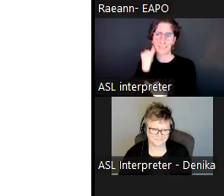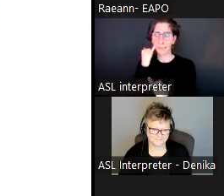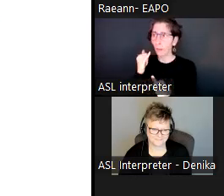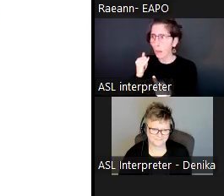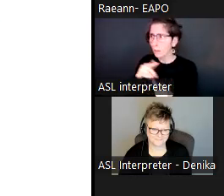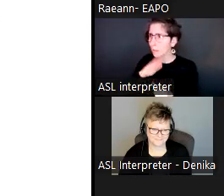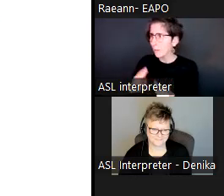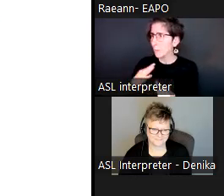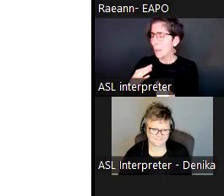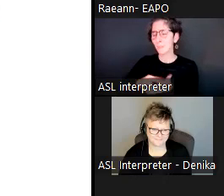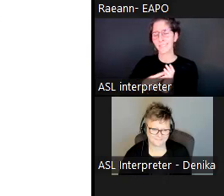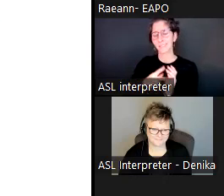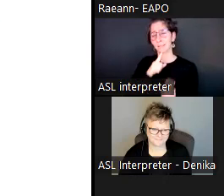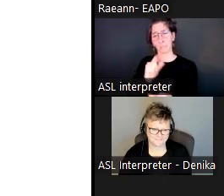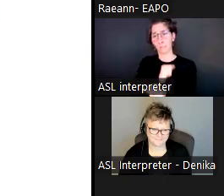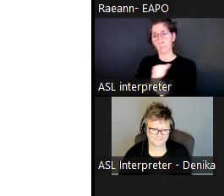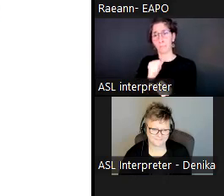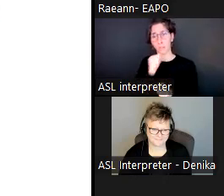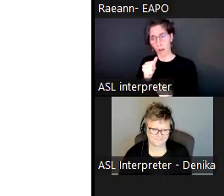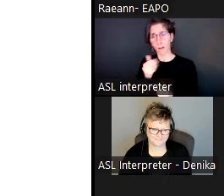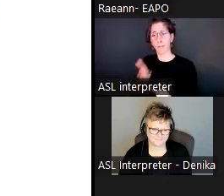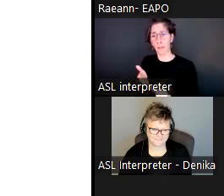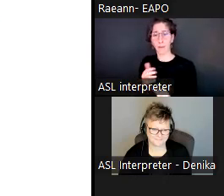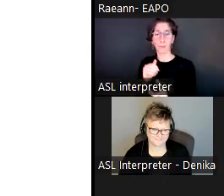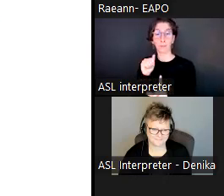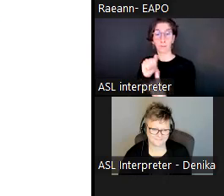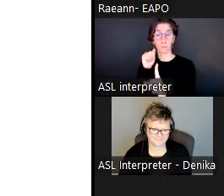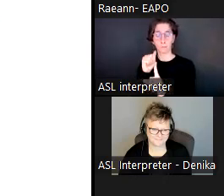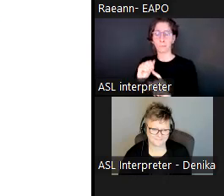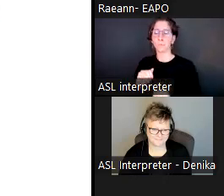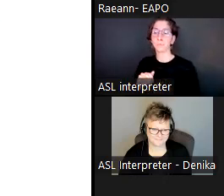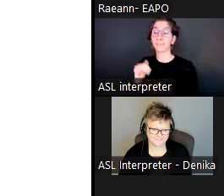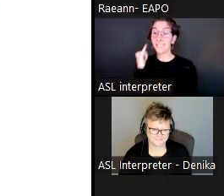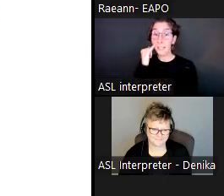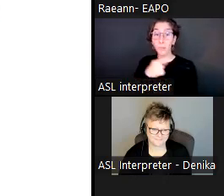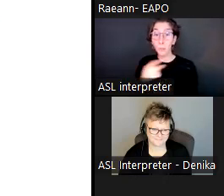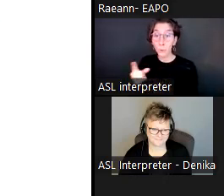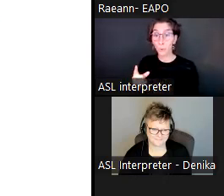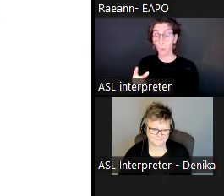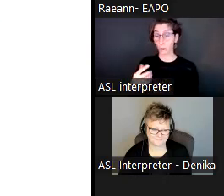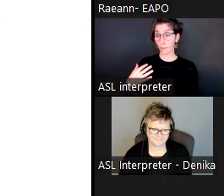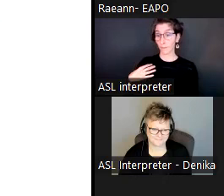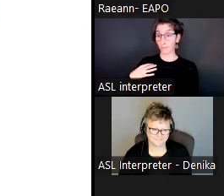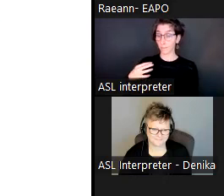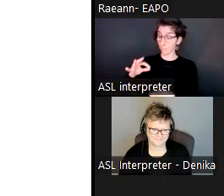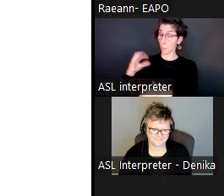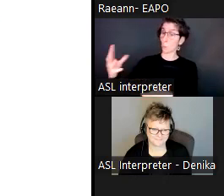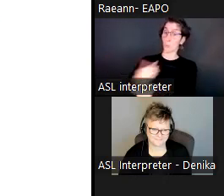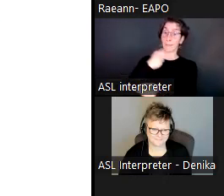remember, in Canada, if you win a lottery, you're not required to pay any advance fees or